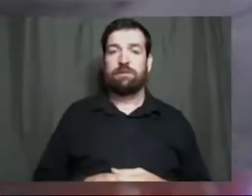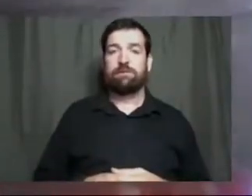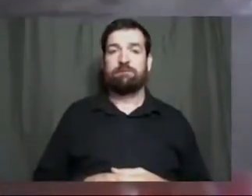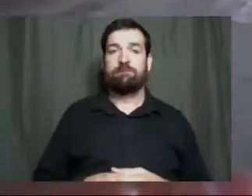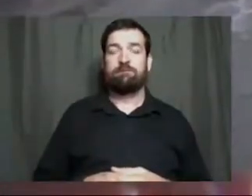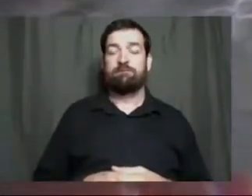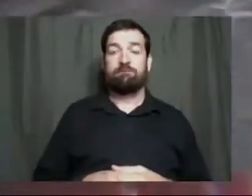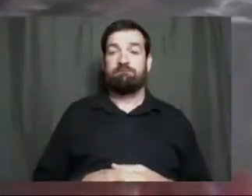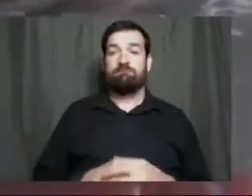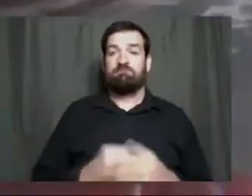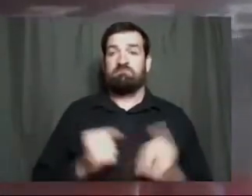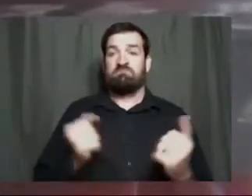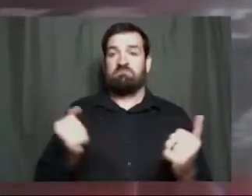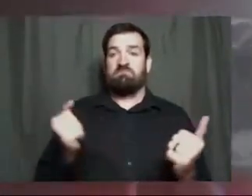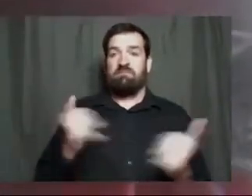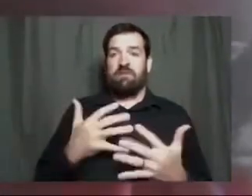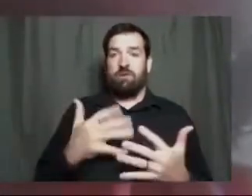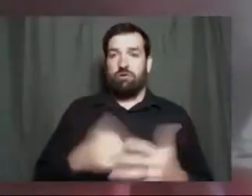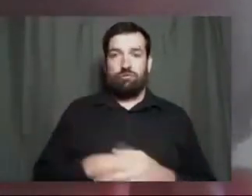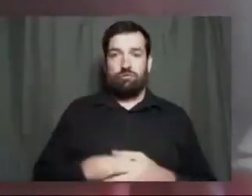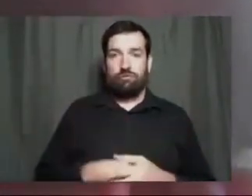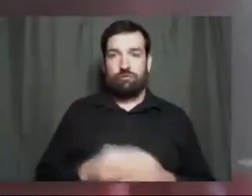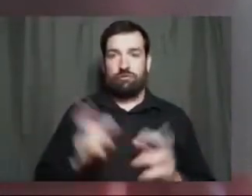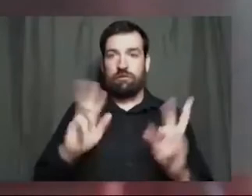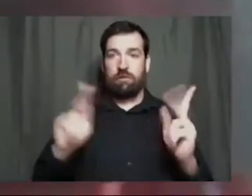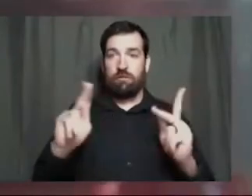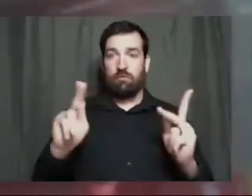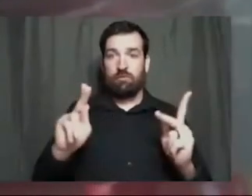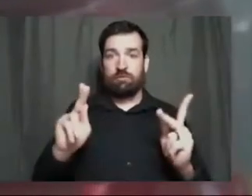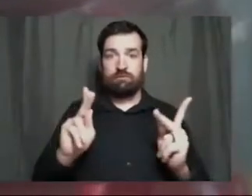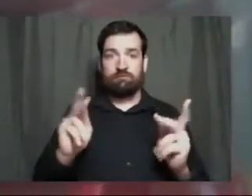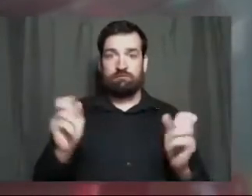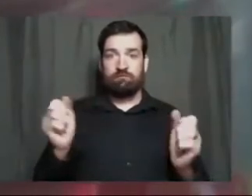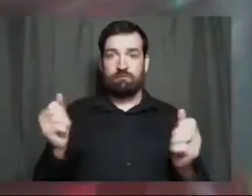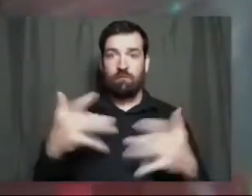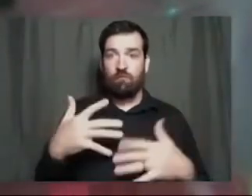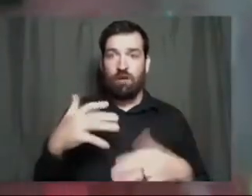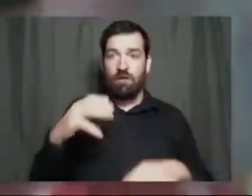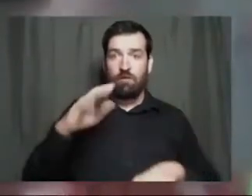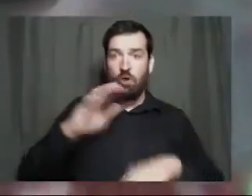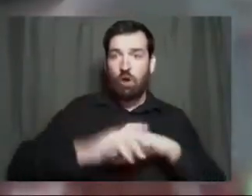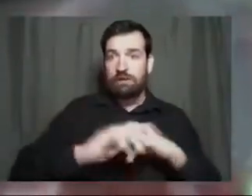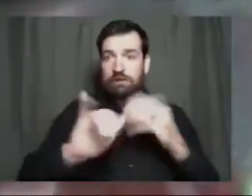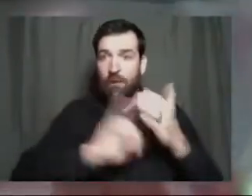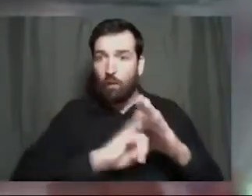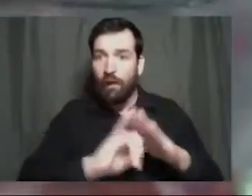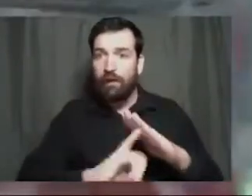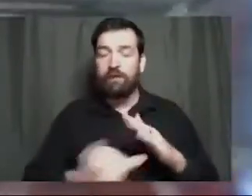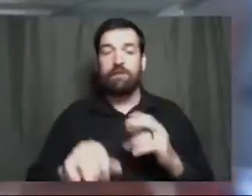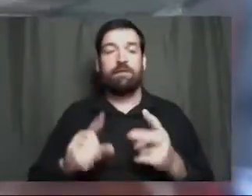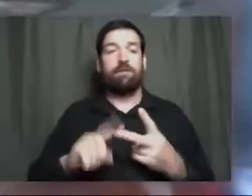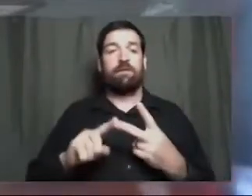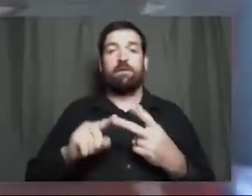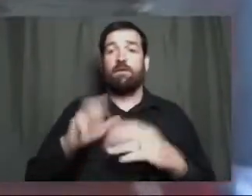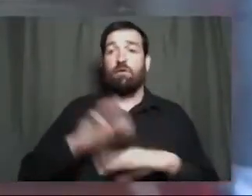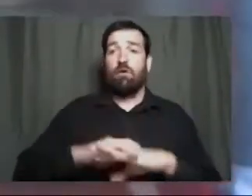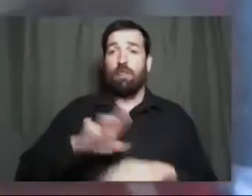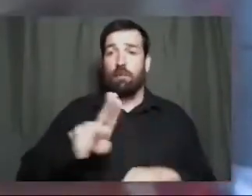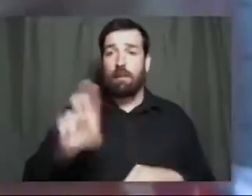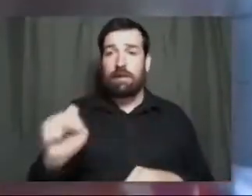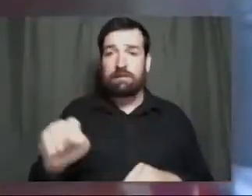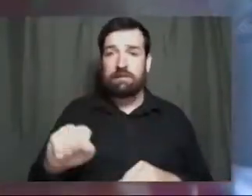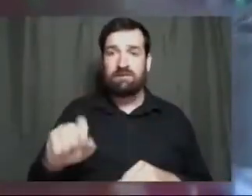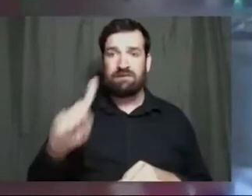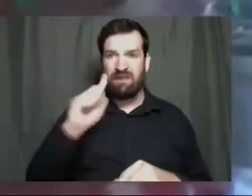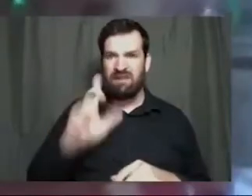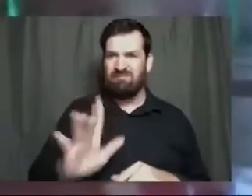know. People were afraid to get on the subway, to get on a bus. That, if you think how far back that was a